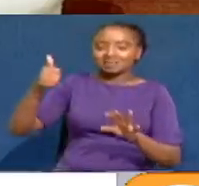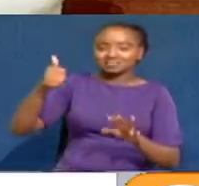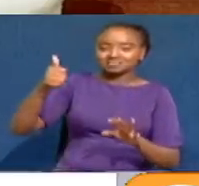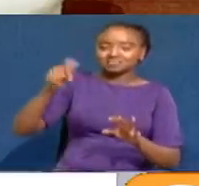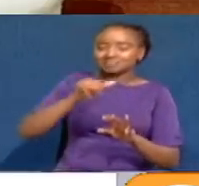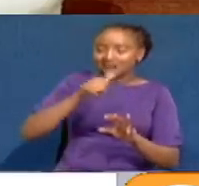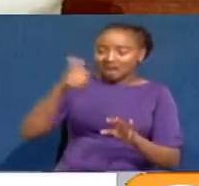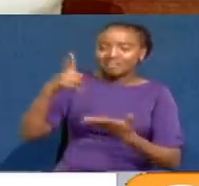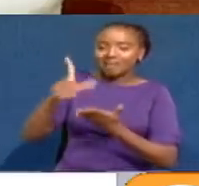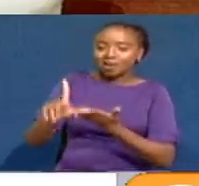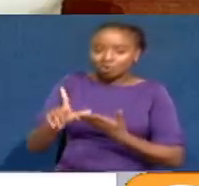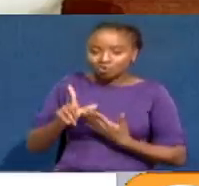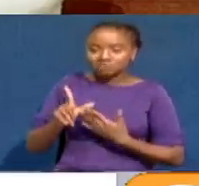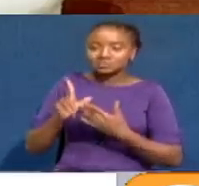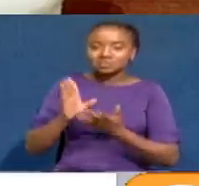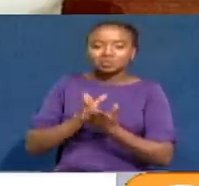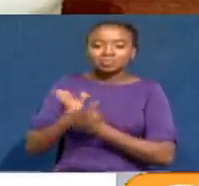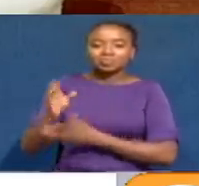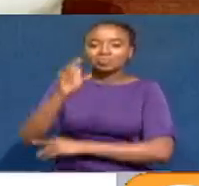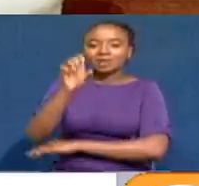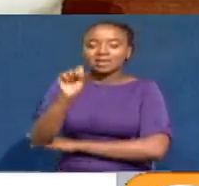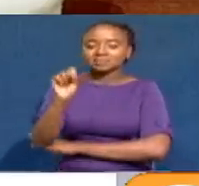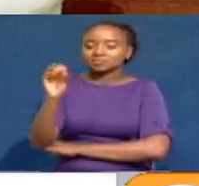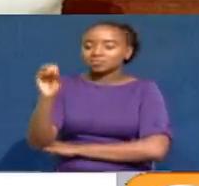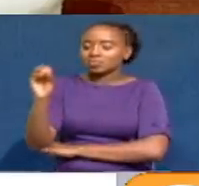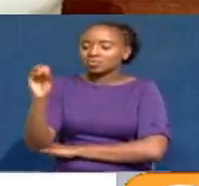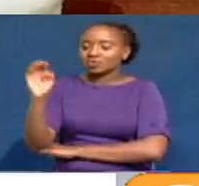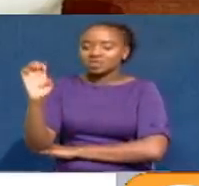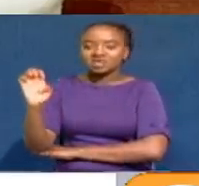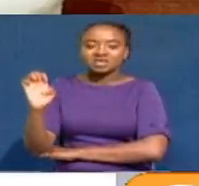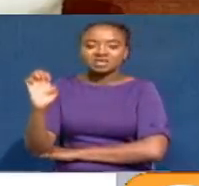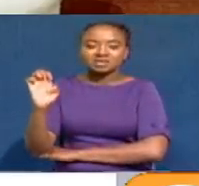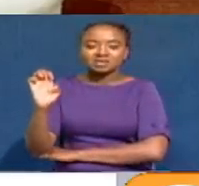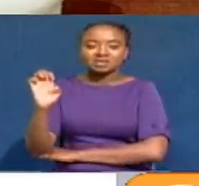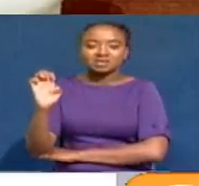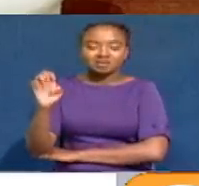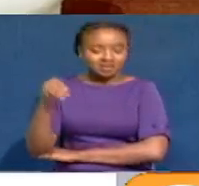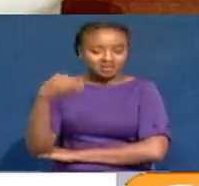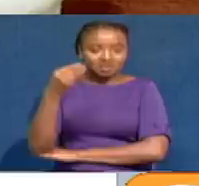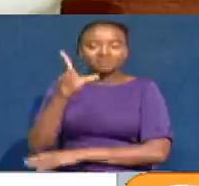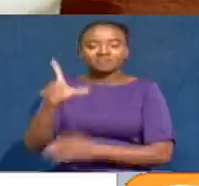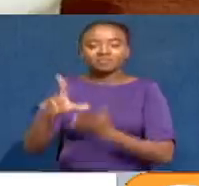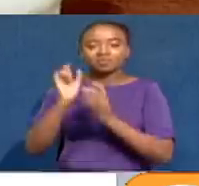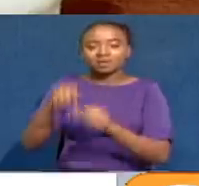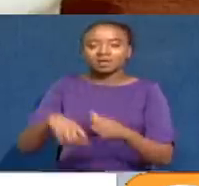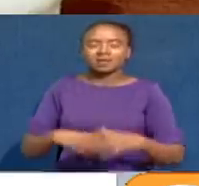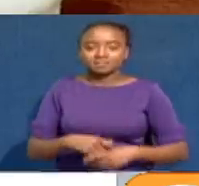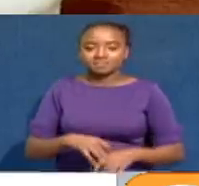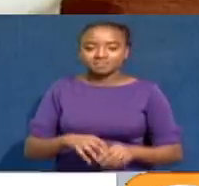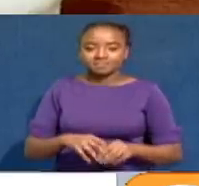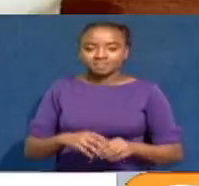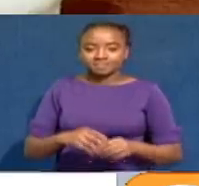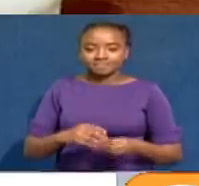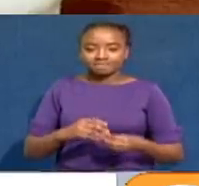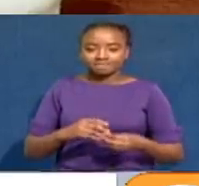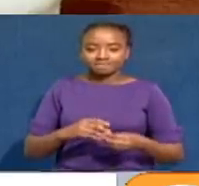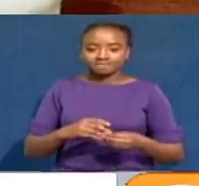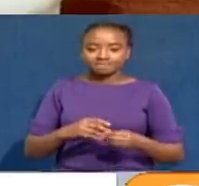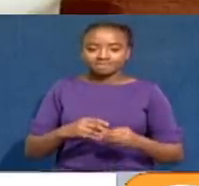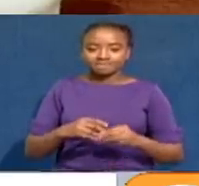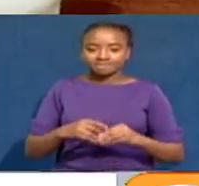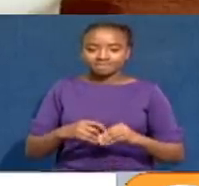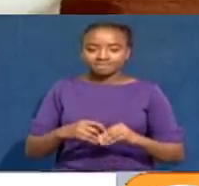government of Kenya to something called SOEs, state-owned enterprises. I want to give an example. Kenya Power has been indebted